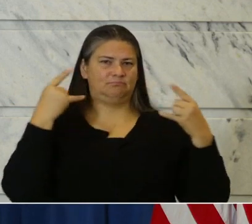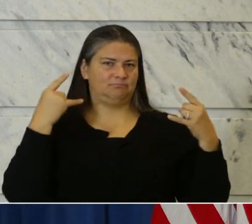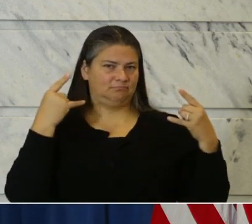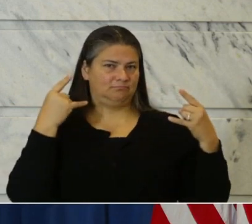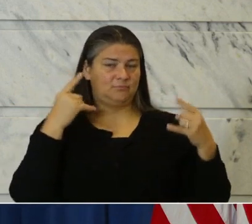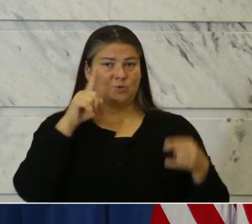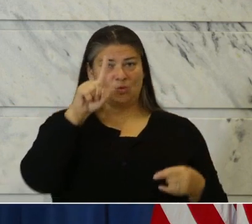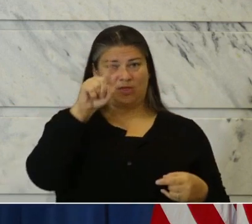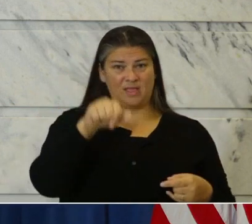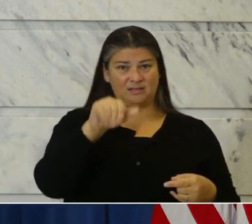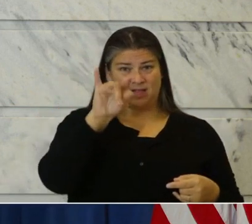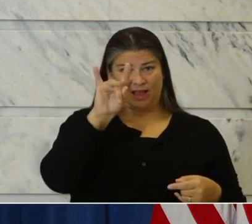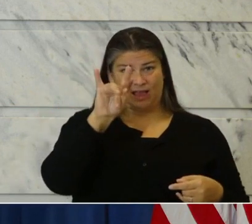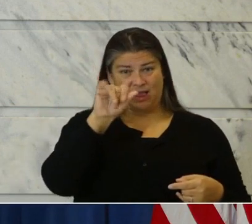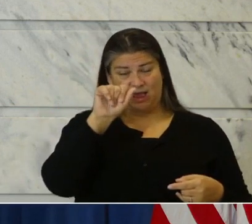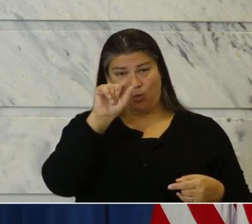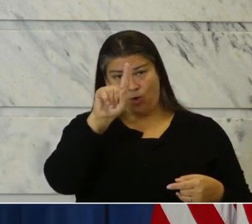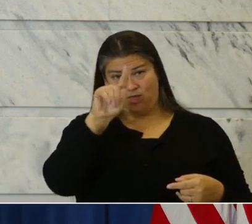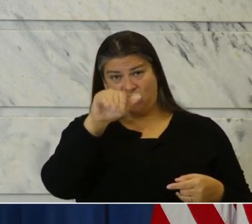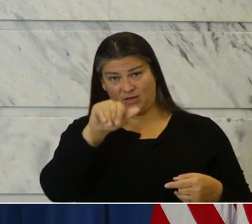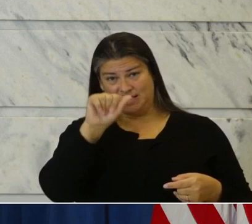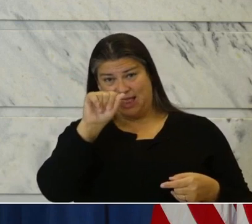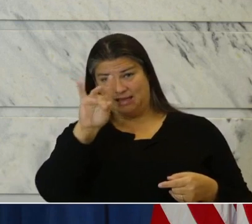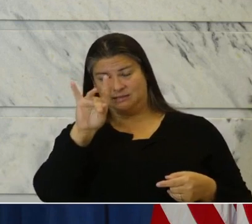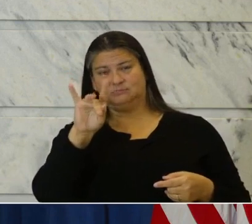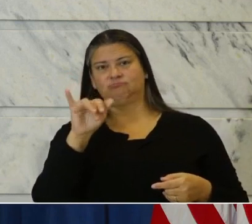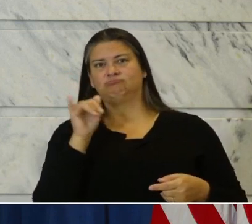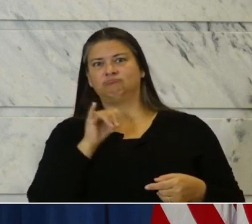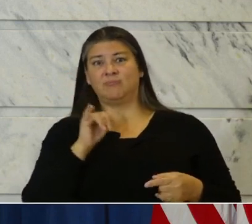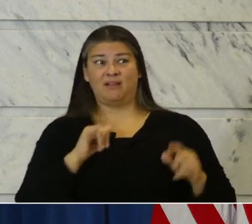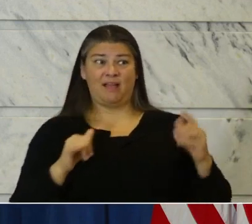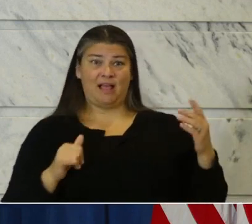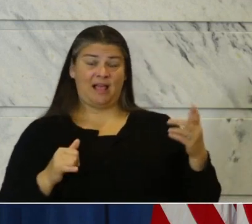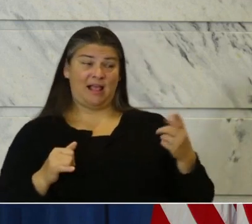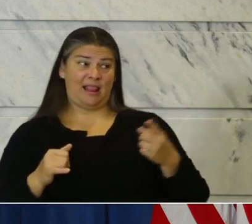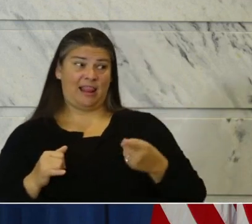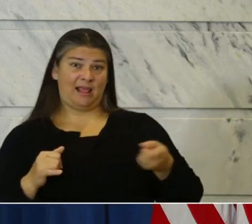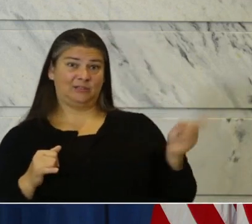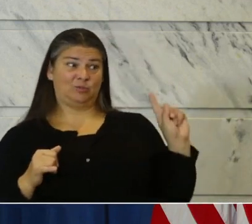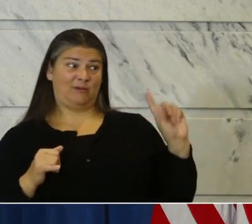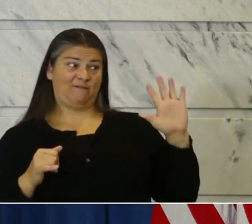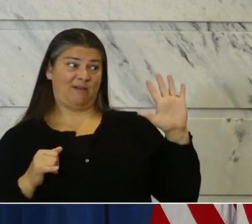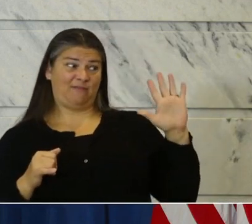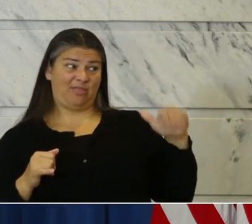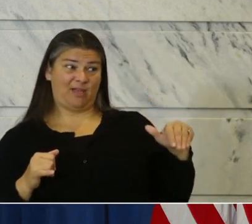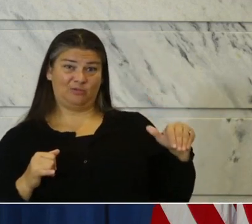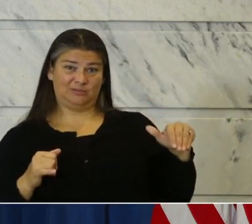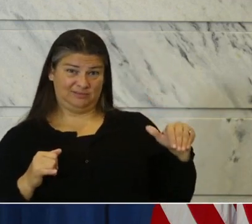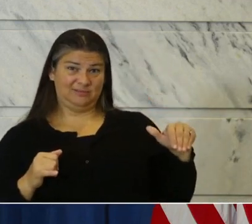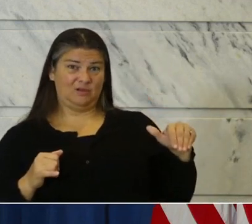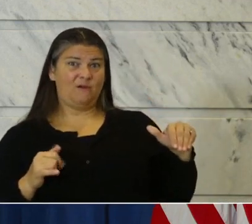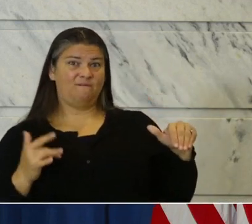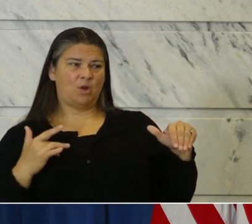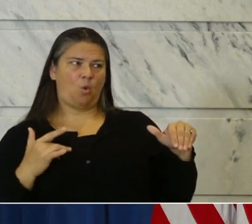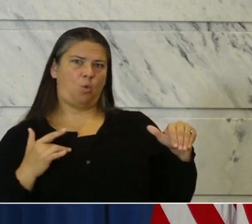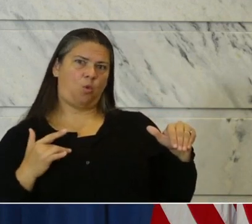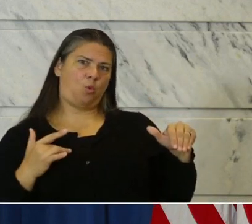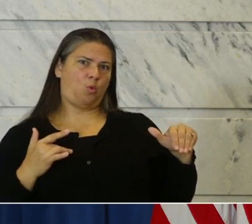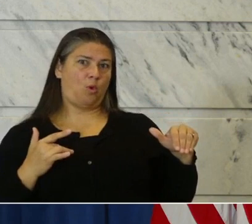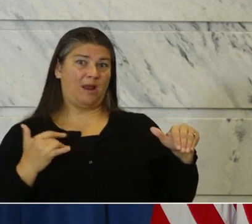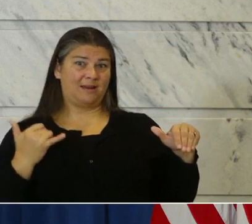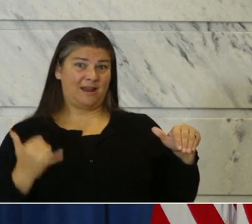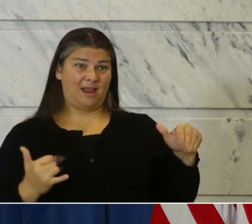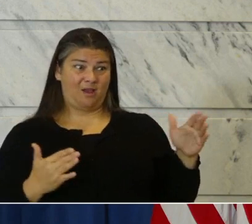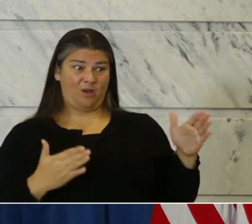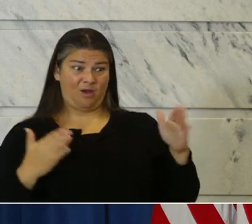cases ought to be a wake-up call if last week's 5,000, almost 5,000 cases wasn't. We can't let this thing get